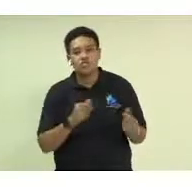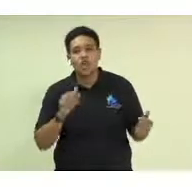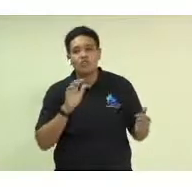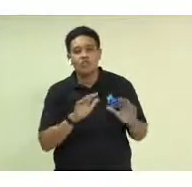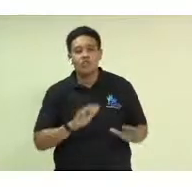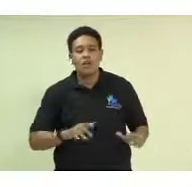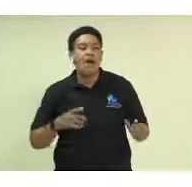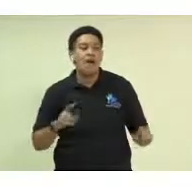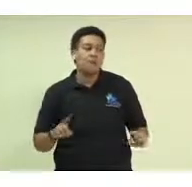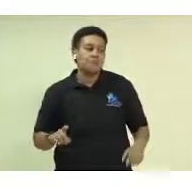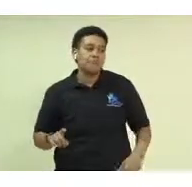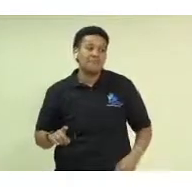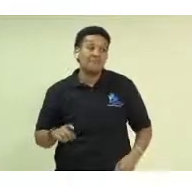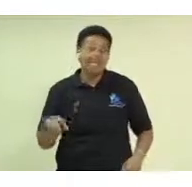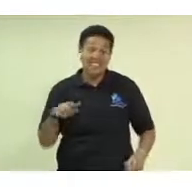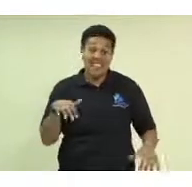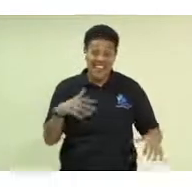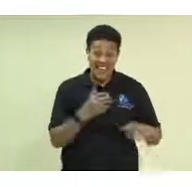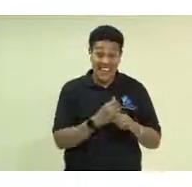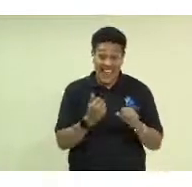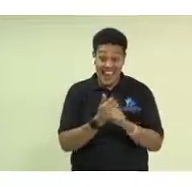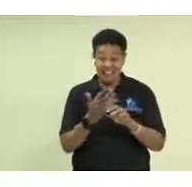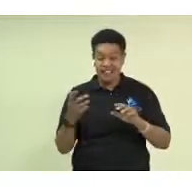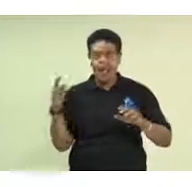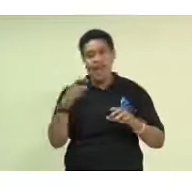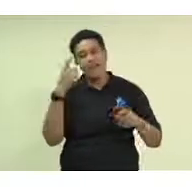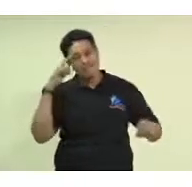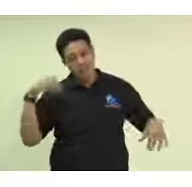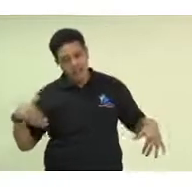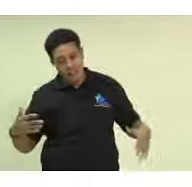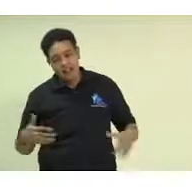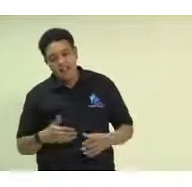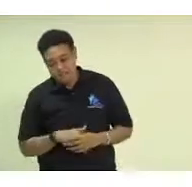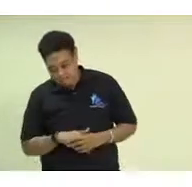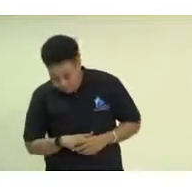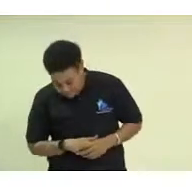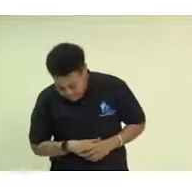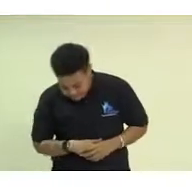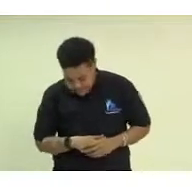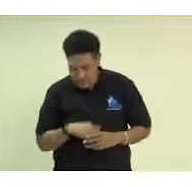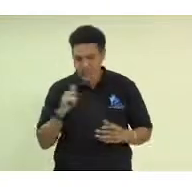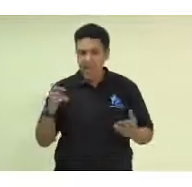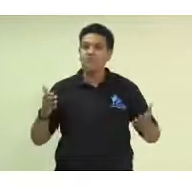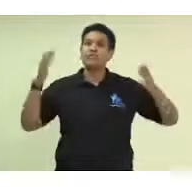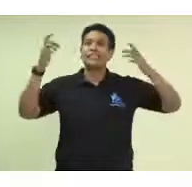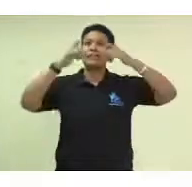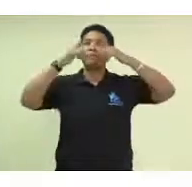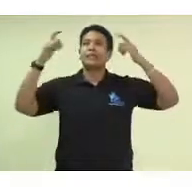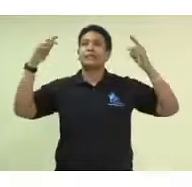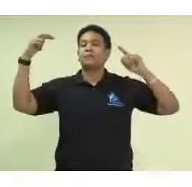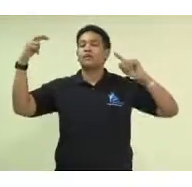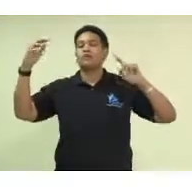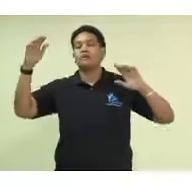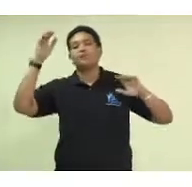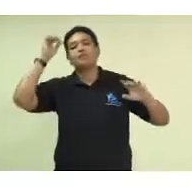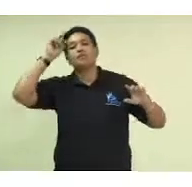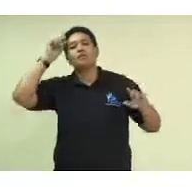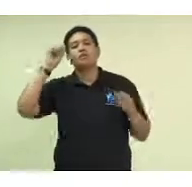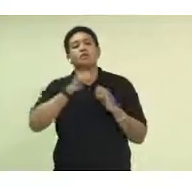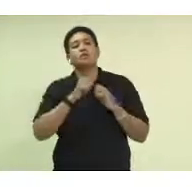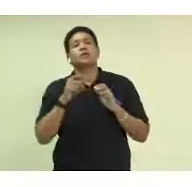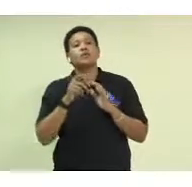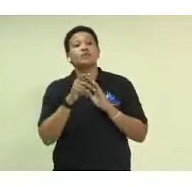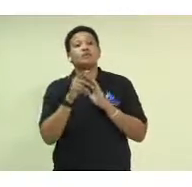though they didn't get everything that they asked for. But that raises a bigger point, the principle